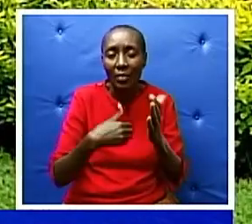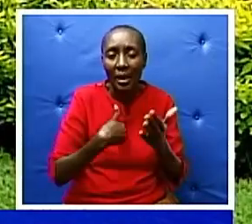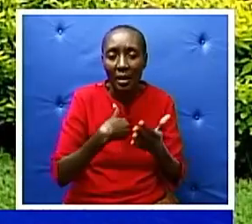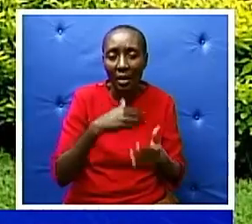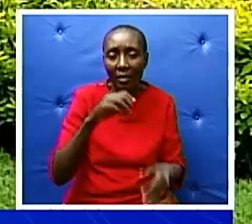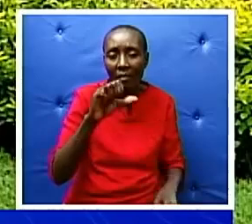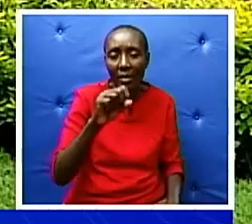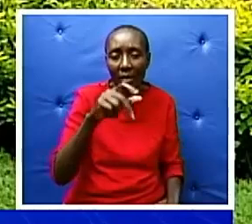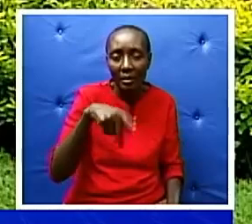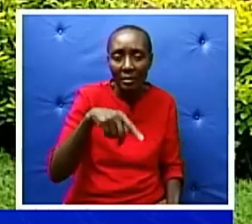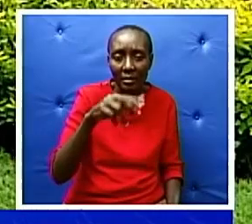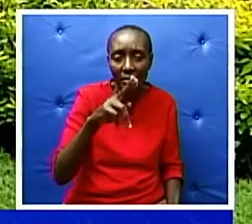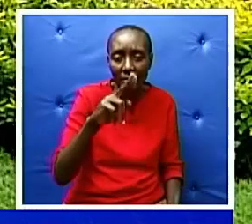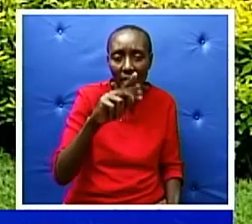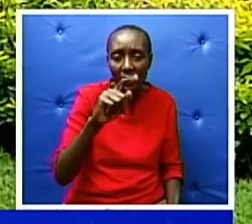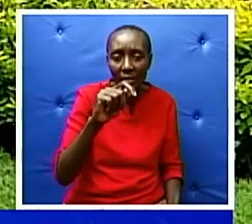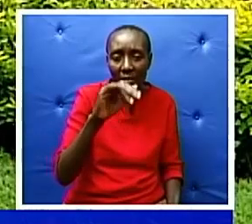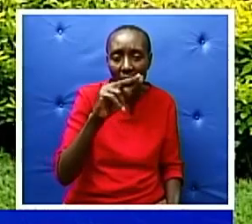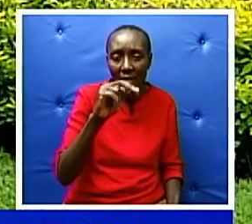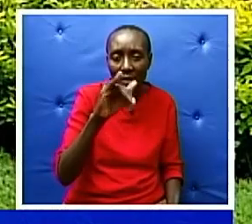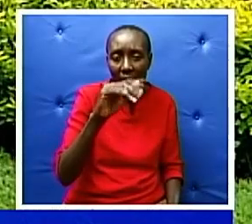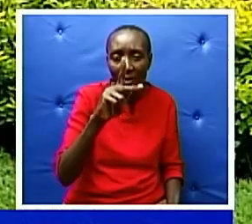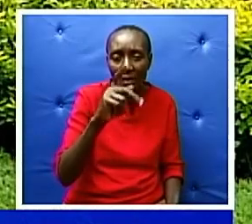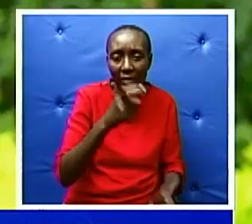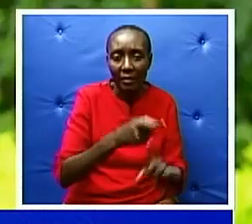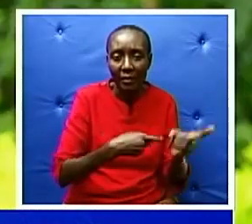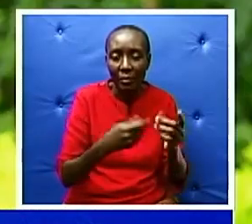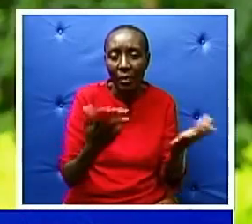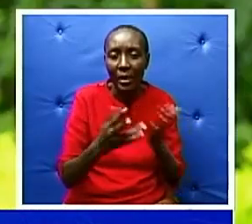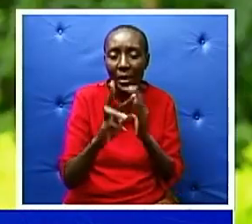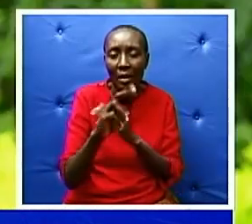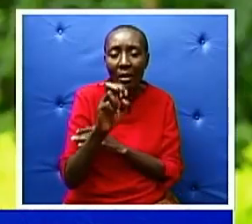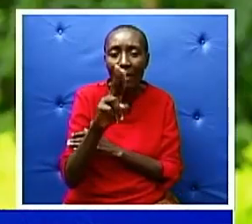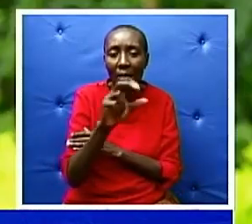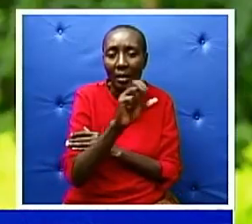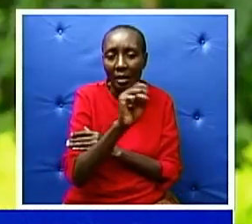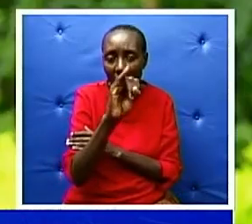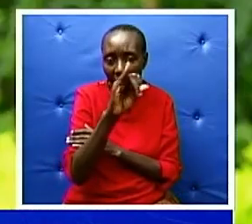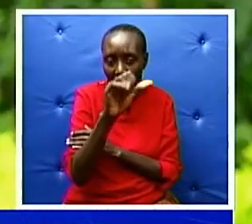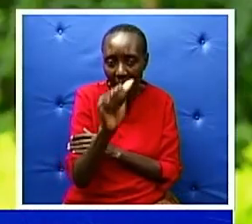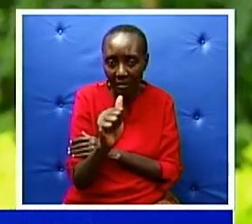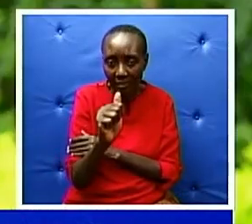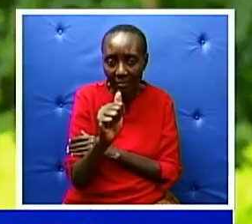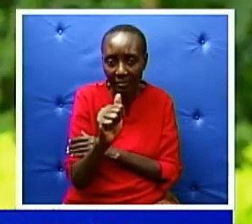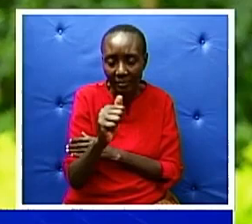Russia. Mm-hmm. And I'm really sorry. And